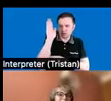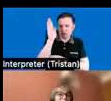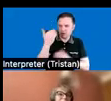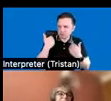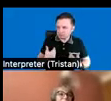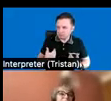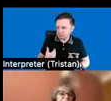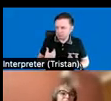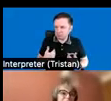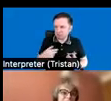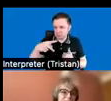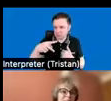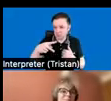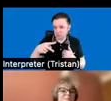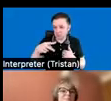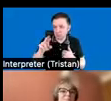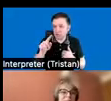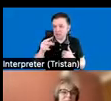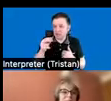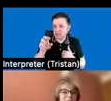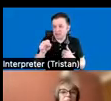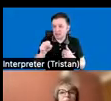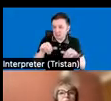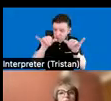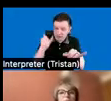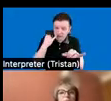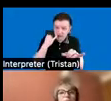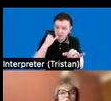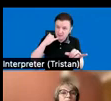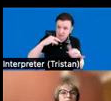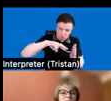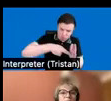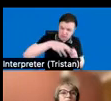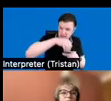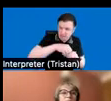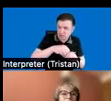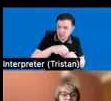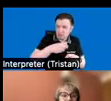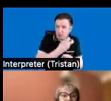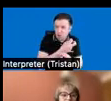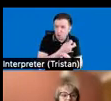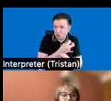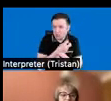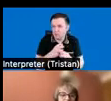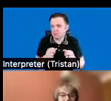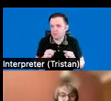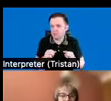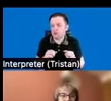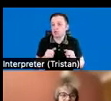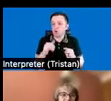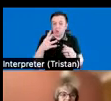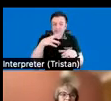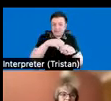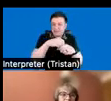the prosthesis be permanent if it is drilled into the bone? So what is drilled into the bone is actually a stump. So